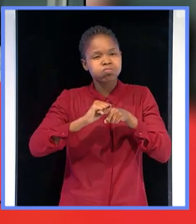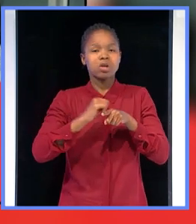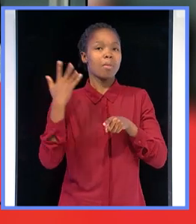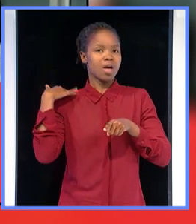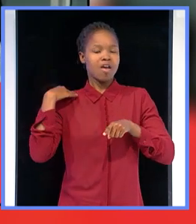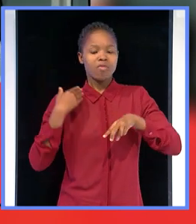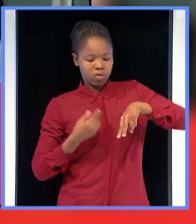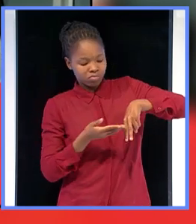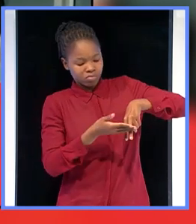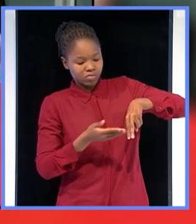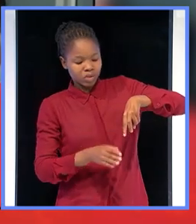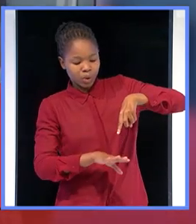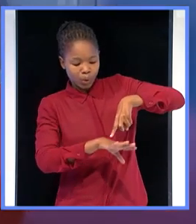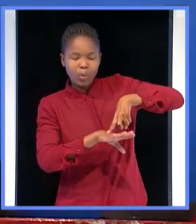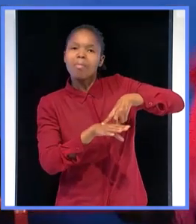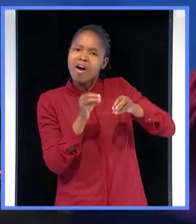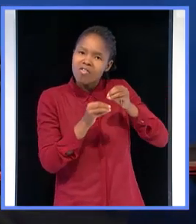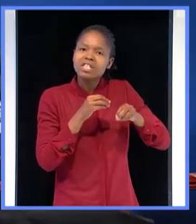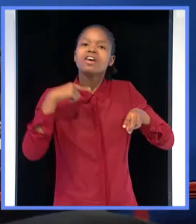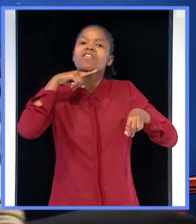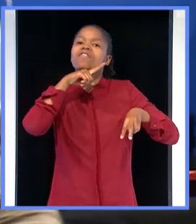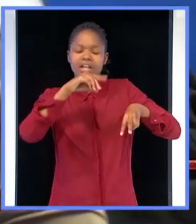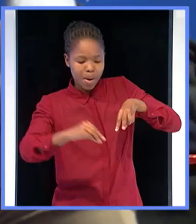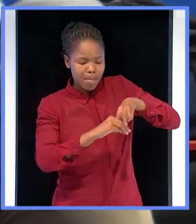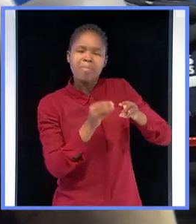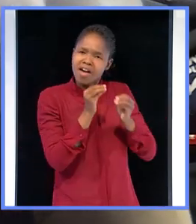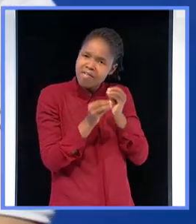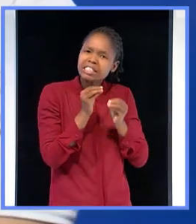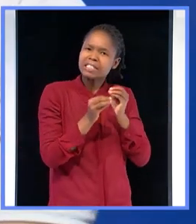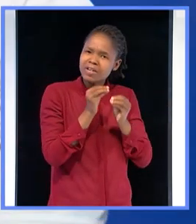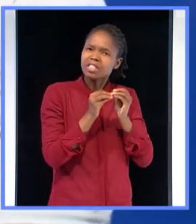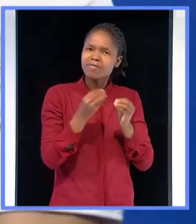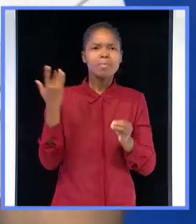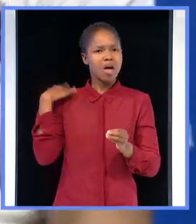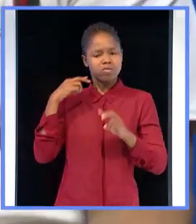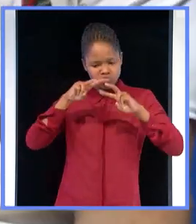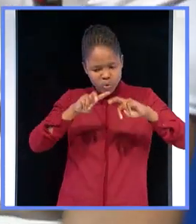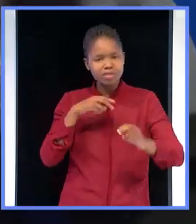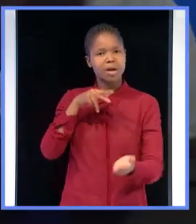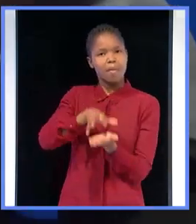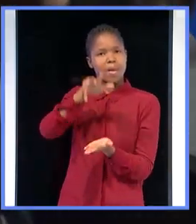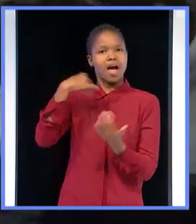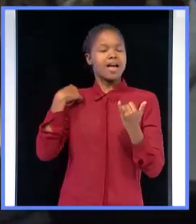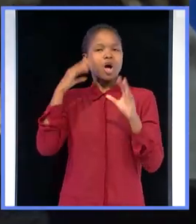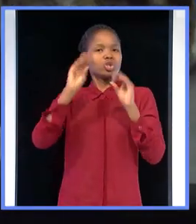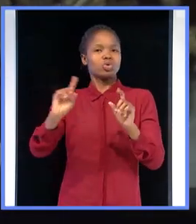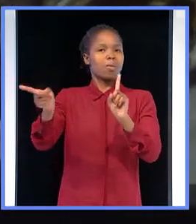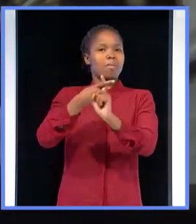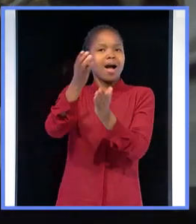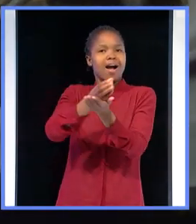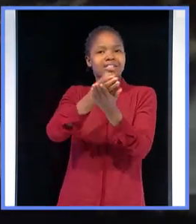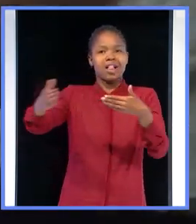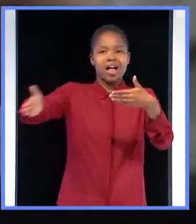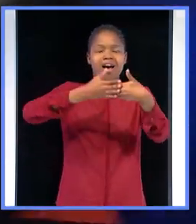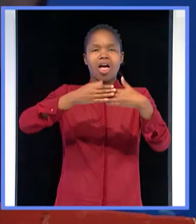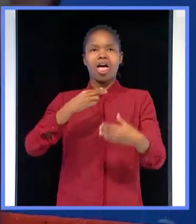rugby, actually. So this leg has been in this development and it's been approved. And now they just stopped it. And now with the process that's happening, I know